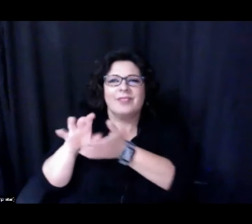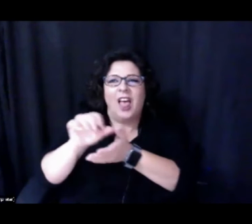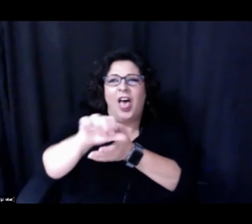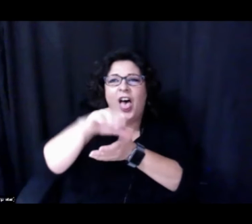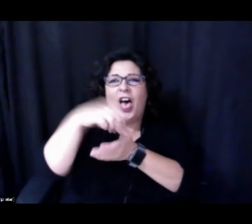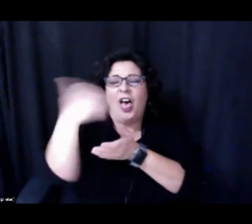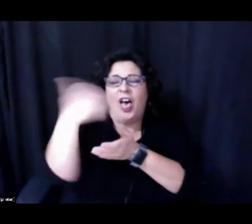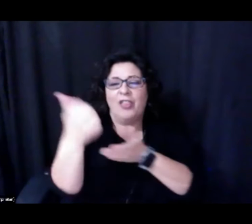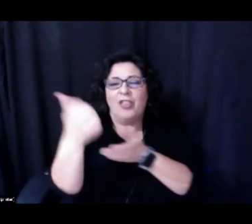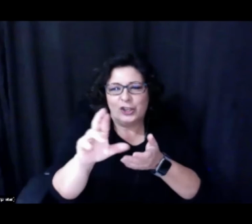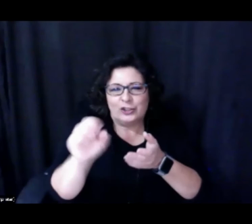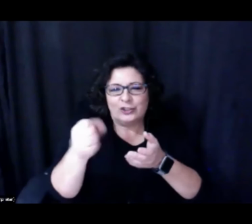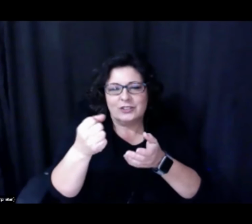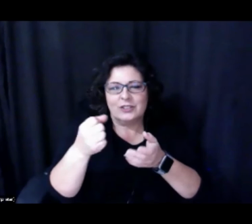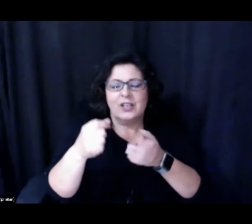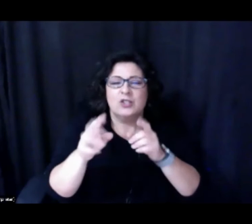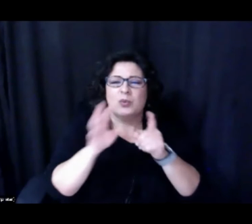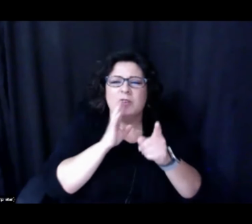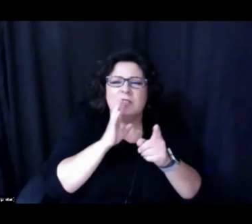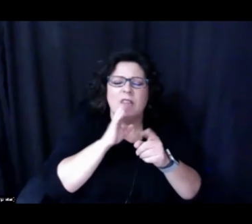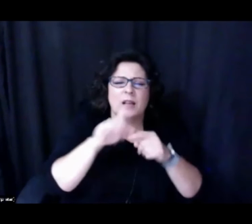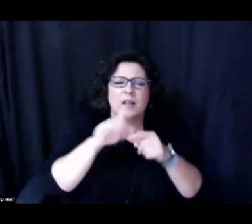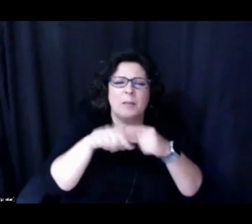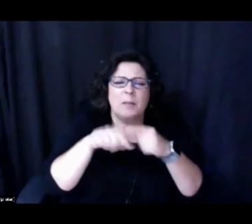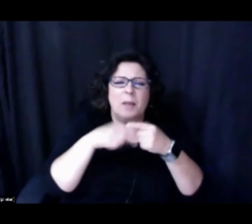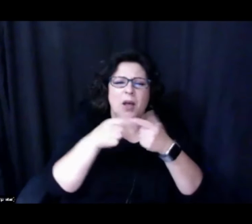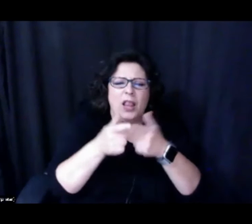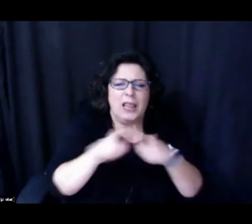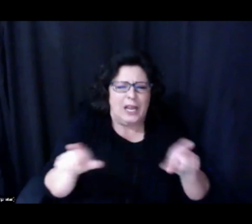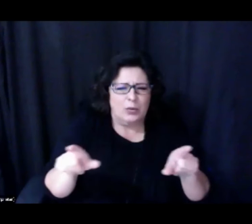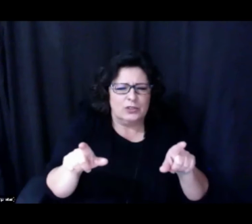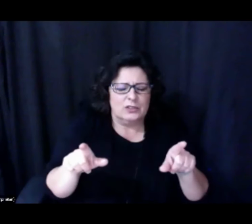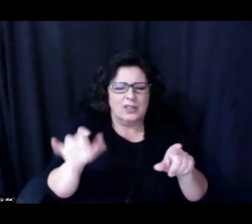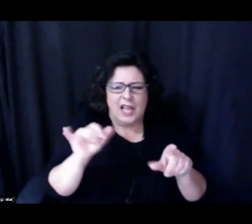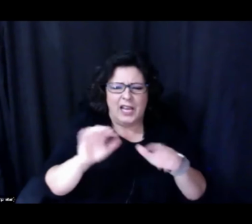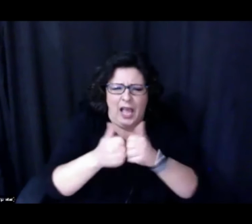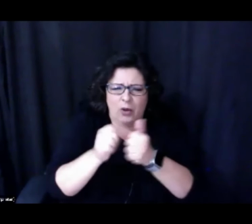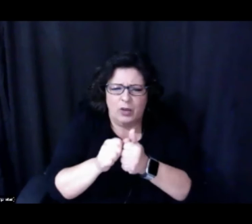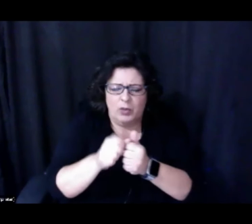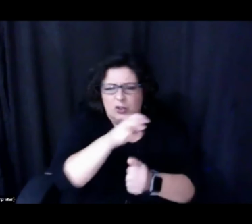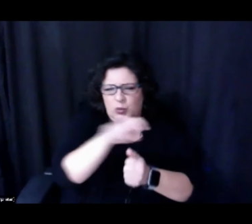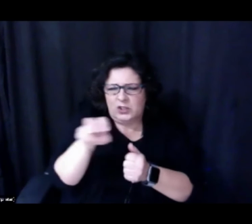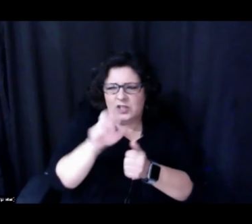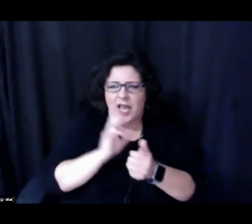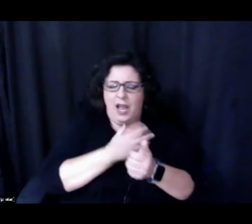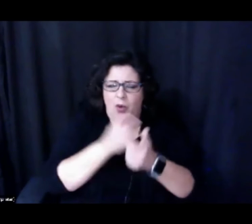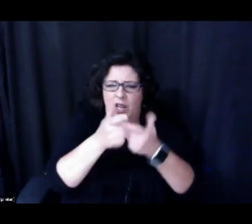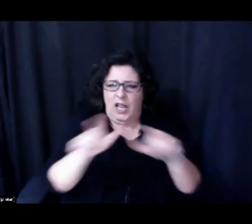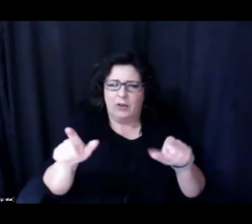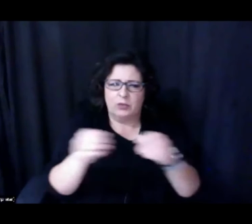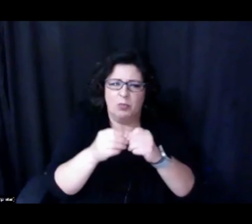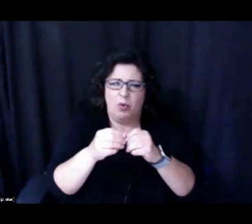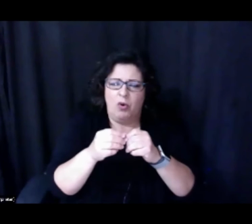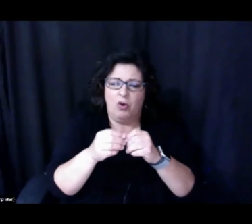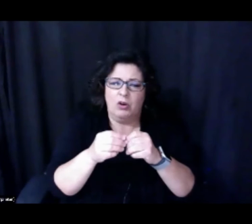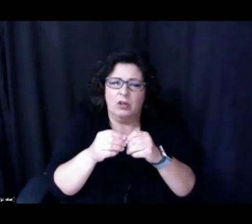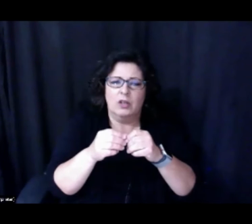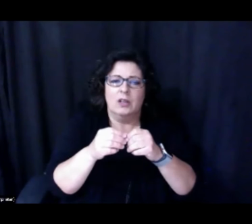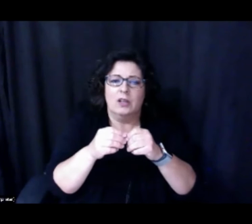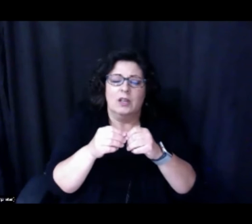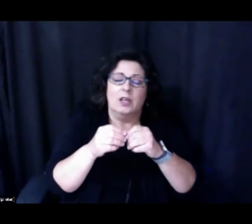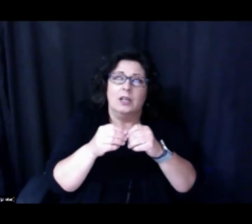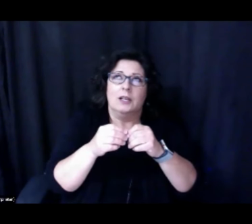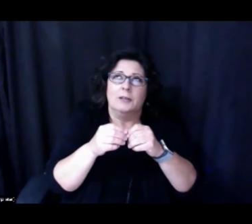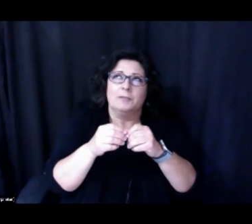Tomorrow, we're going to talk about language, like how we can shift our language to be more inclusive. So if you don't